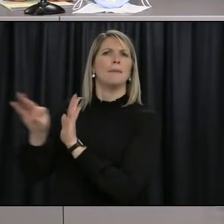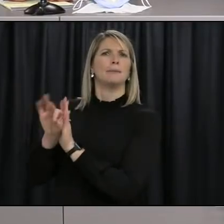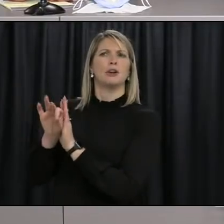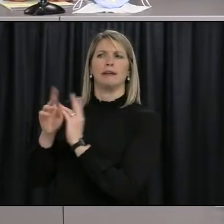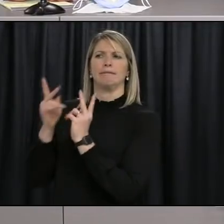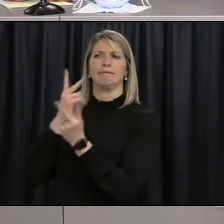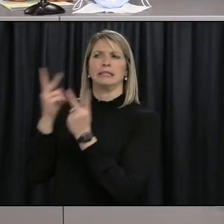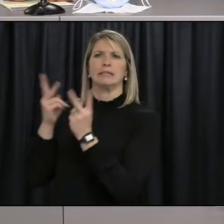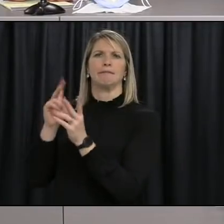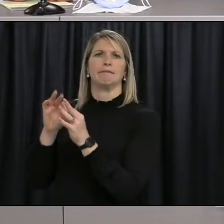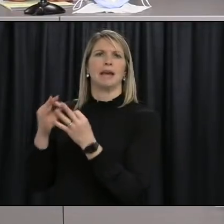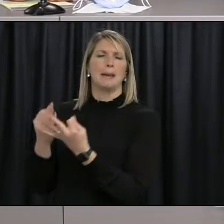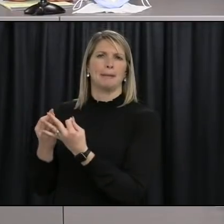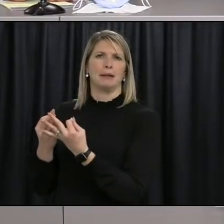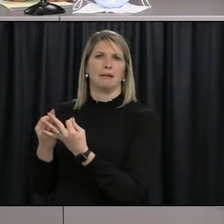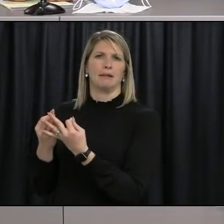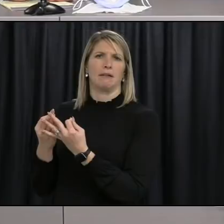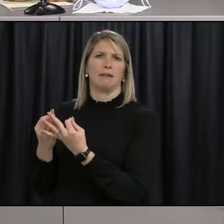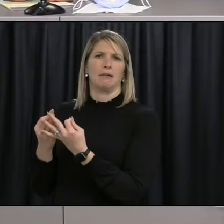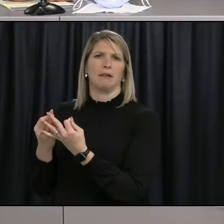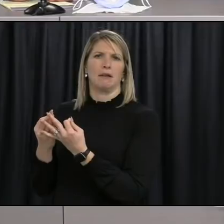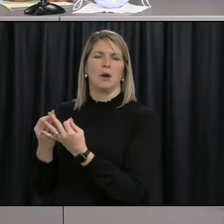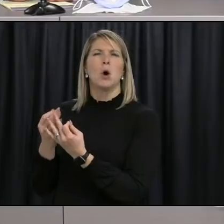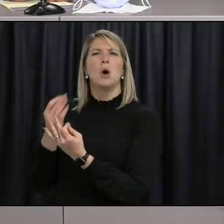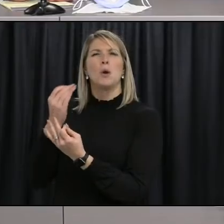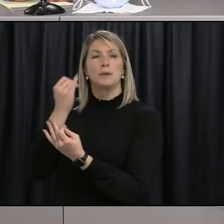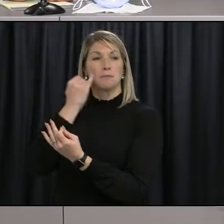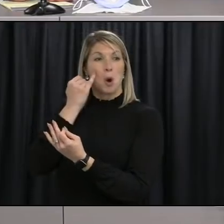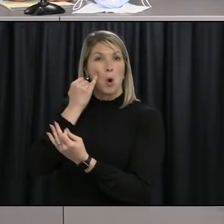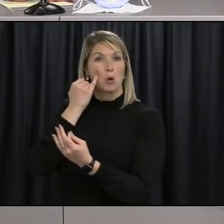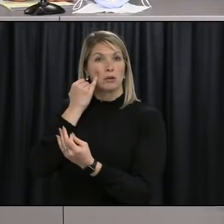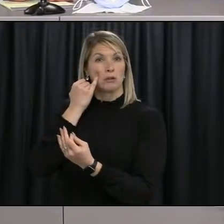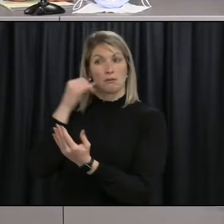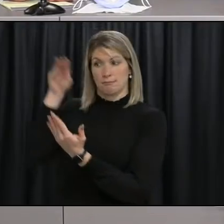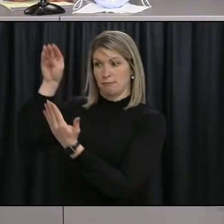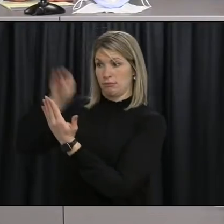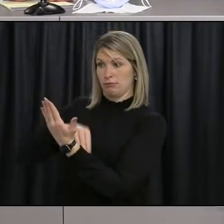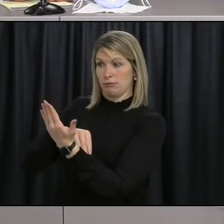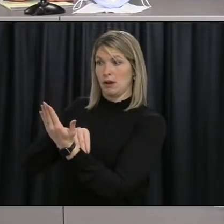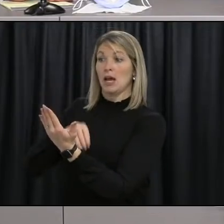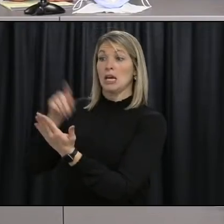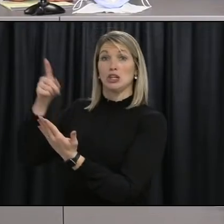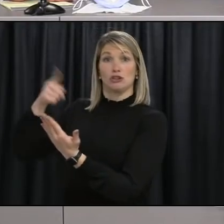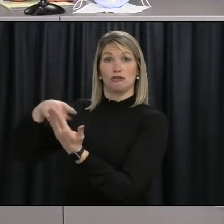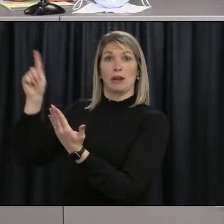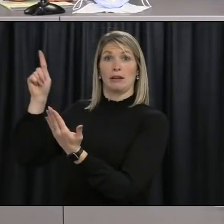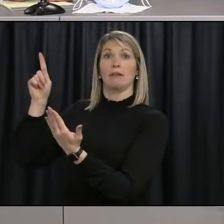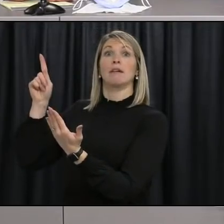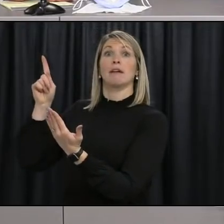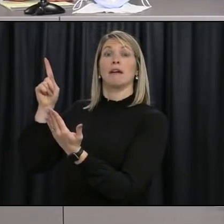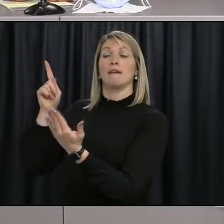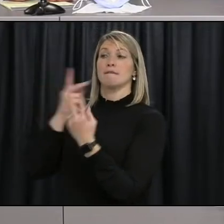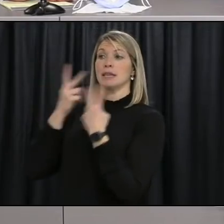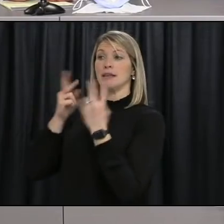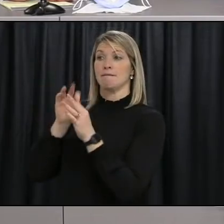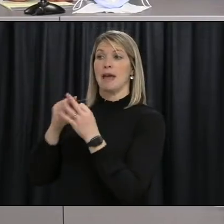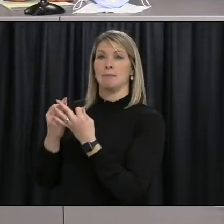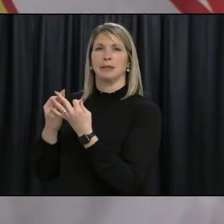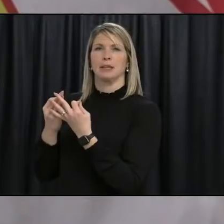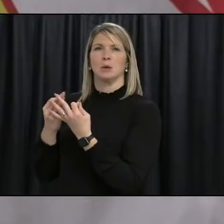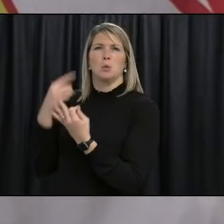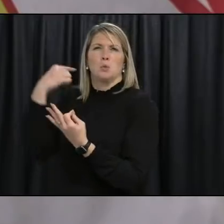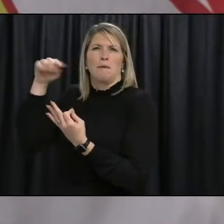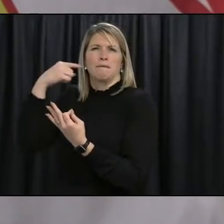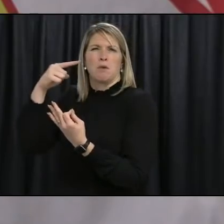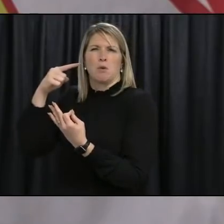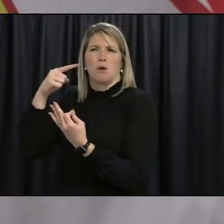under what circumstances would a person be granted an exemption for visiting family at this point in time? So right now we do allow